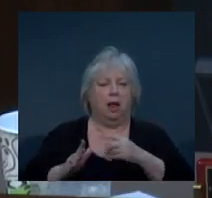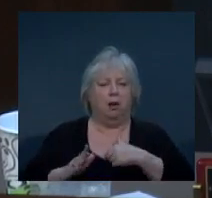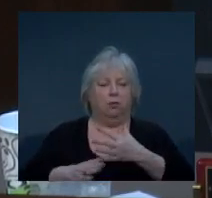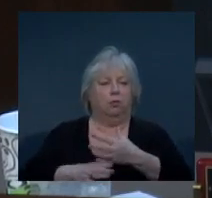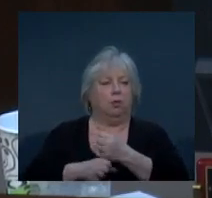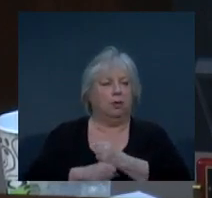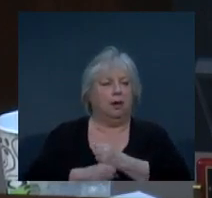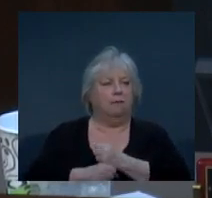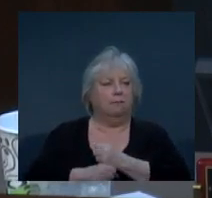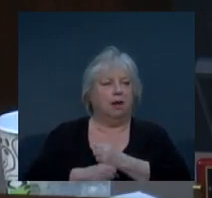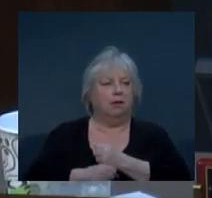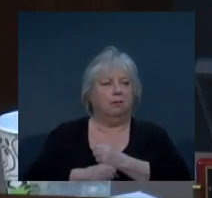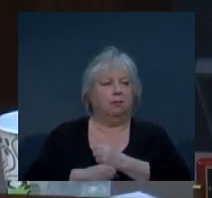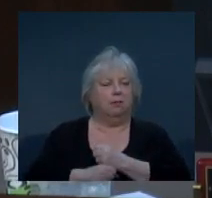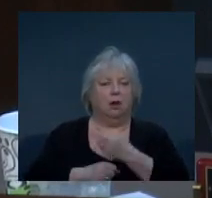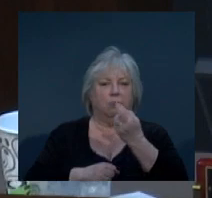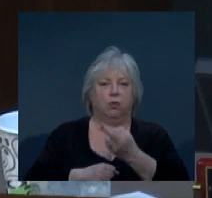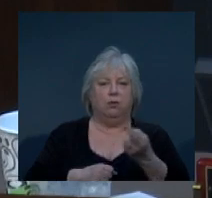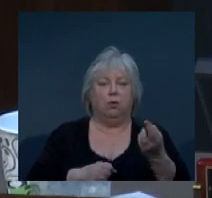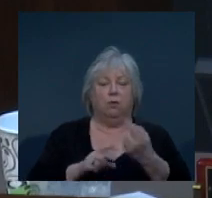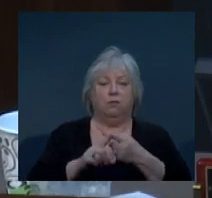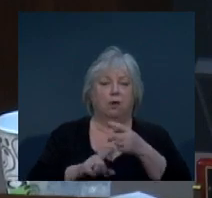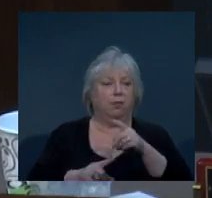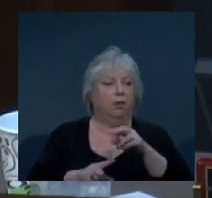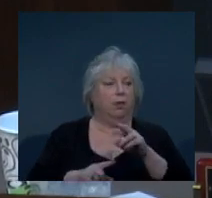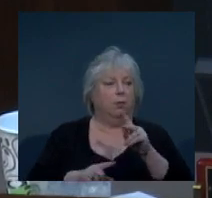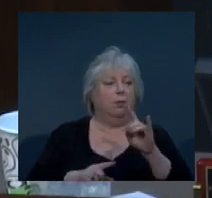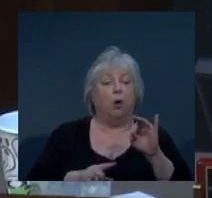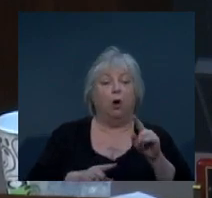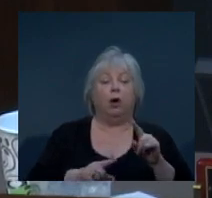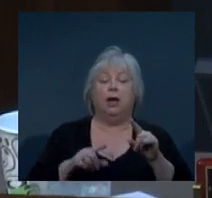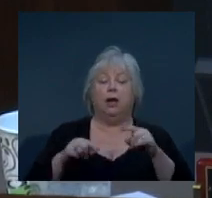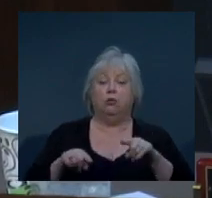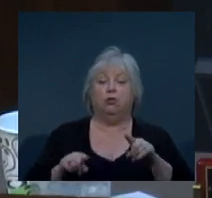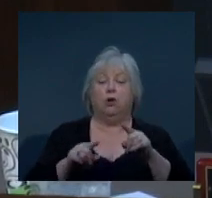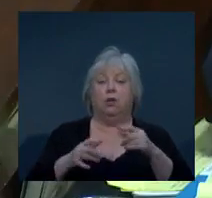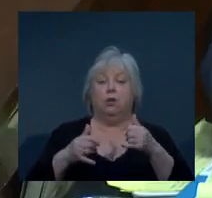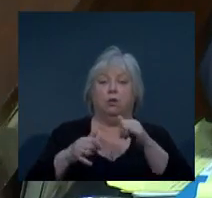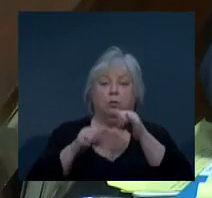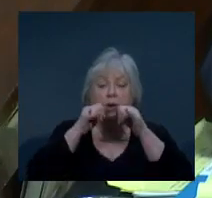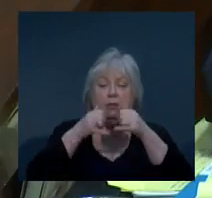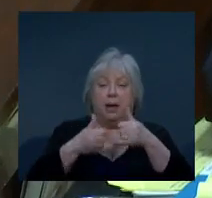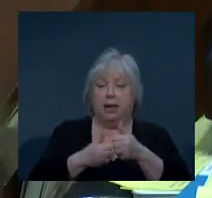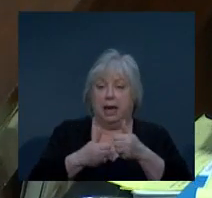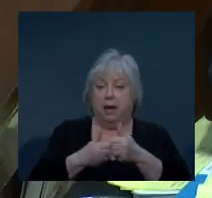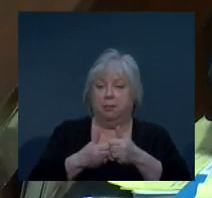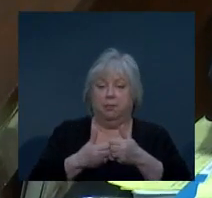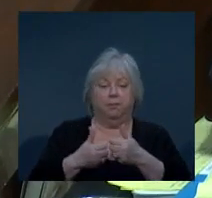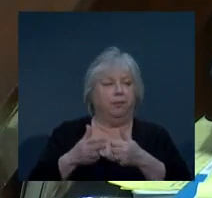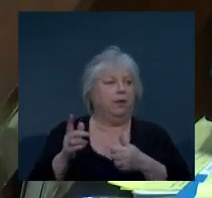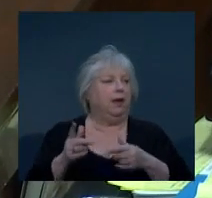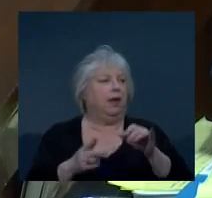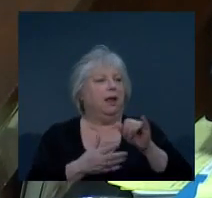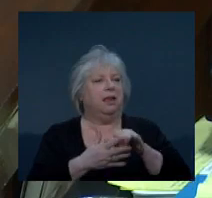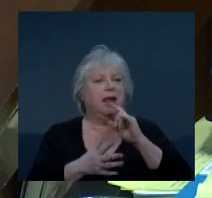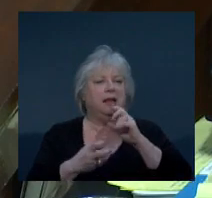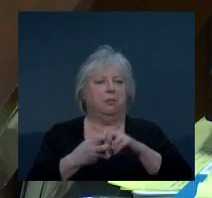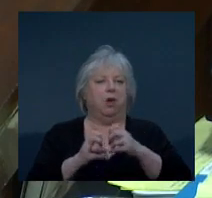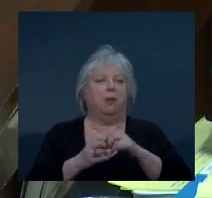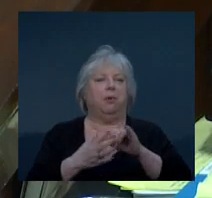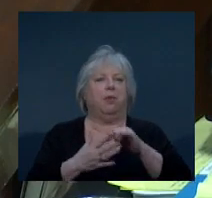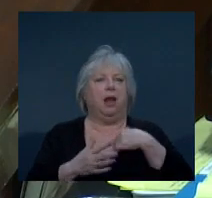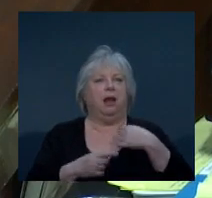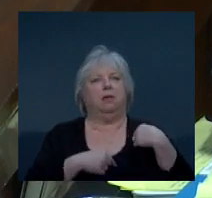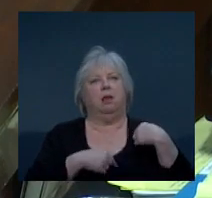receive resources from the parking during the Razorback games at the golf course? Director Richardson, that is an issue that has a